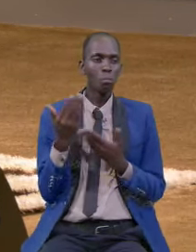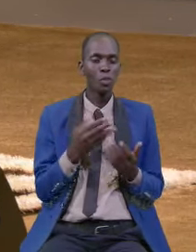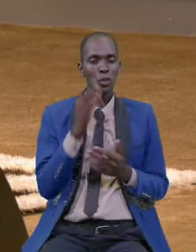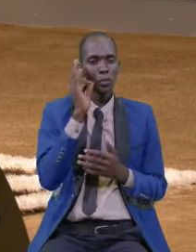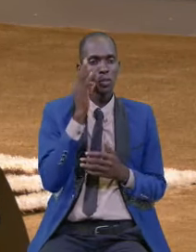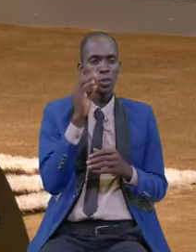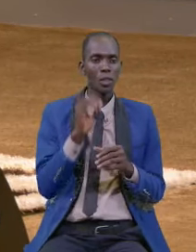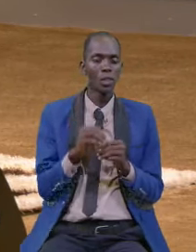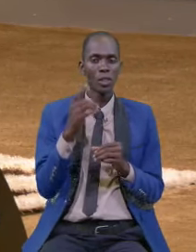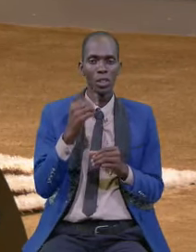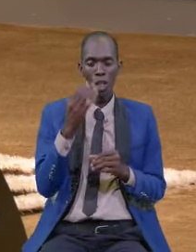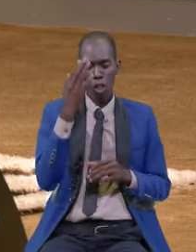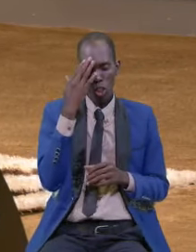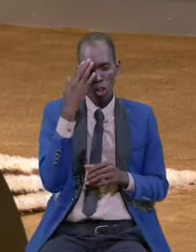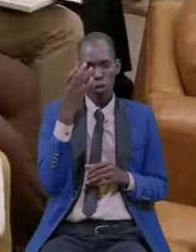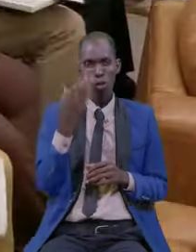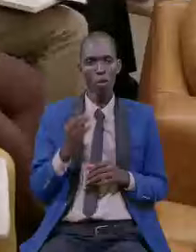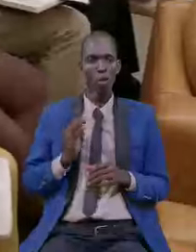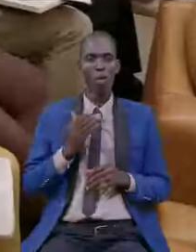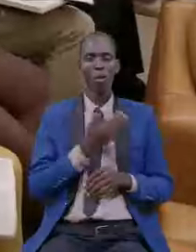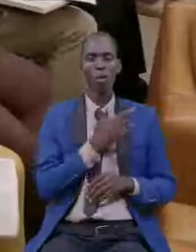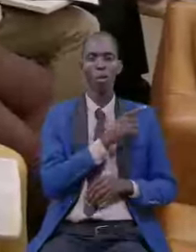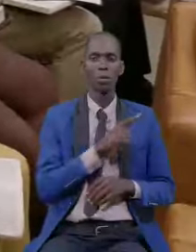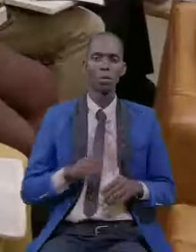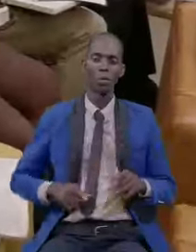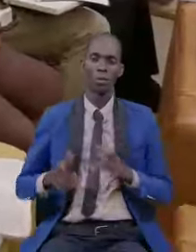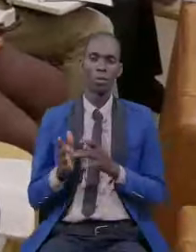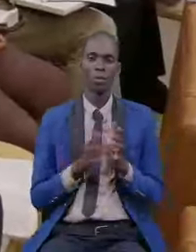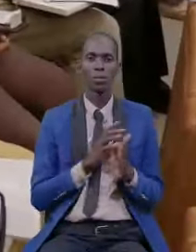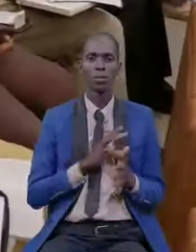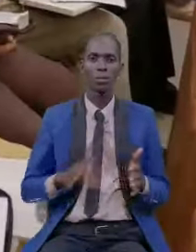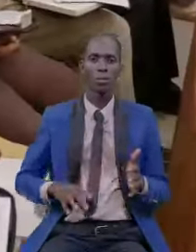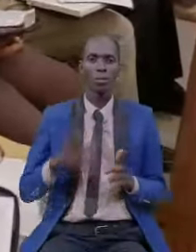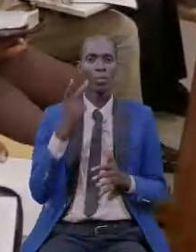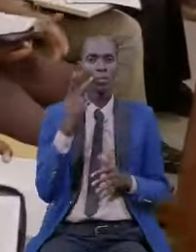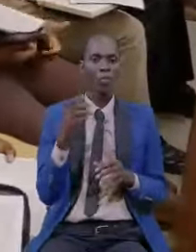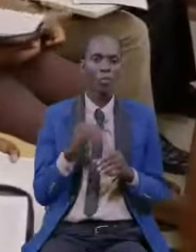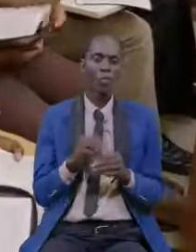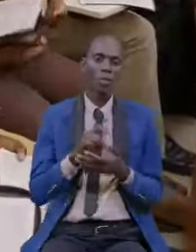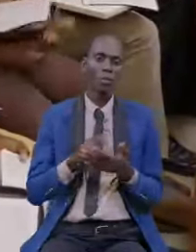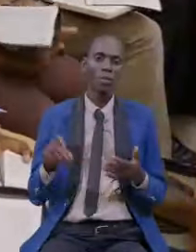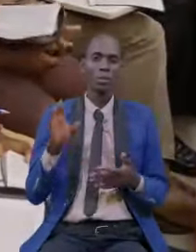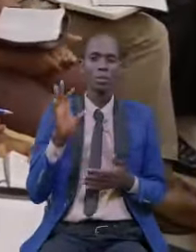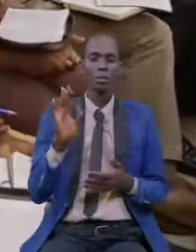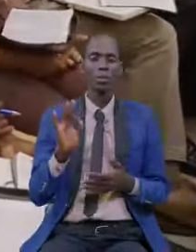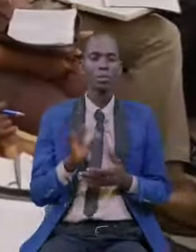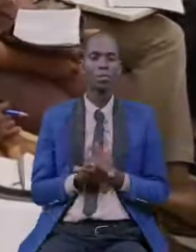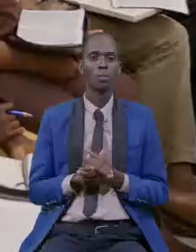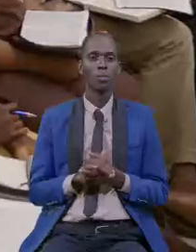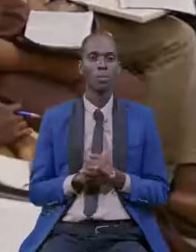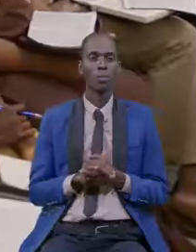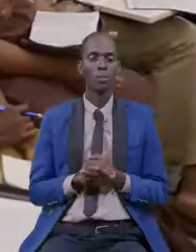knowledge of our Lord Jesus Christ. Look at verse 9. In verse 9,